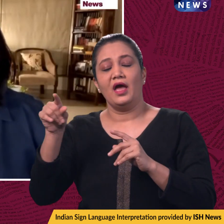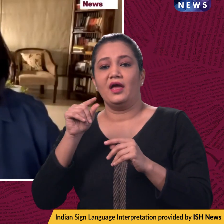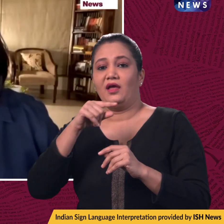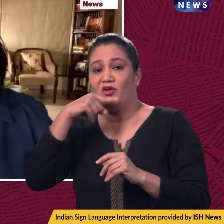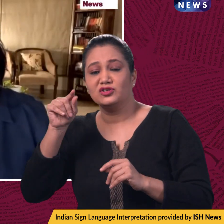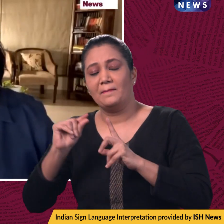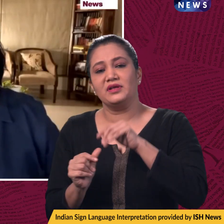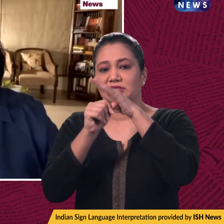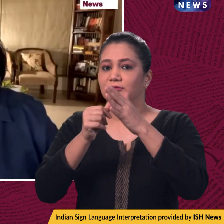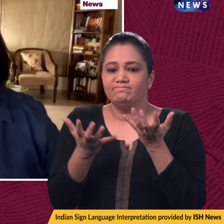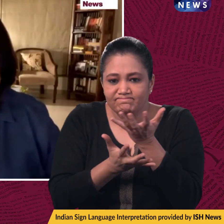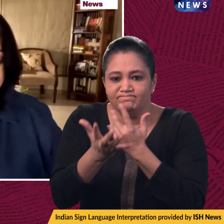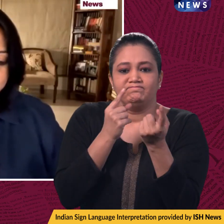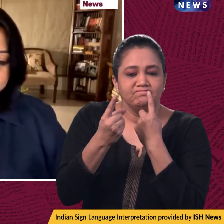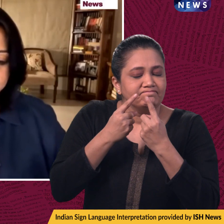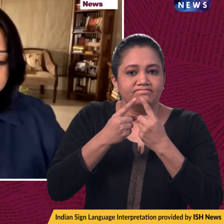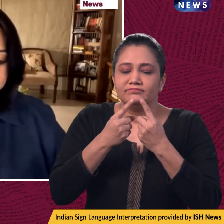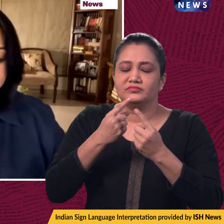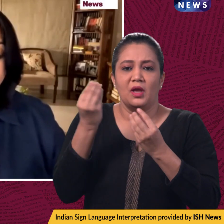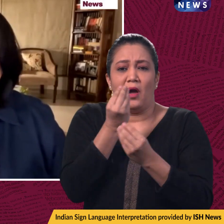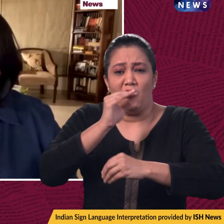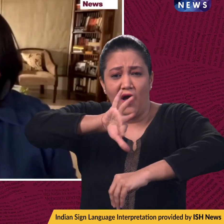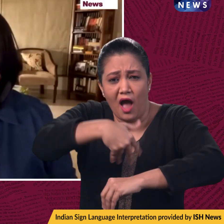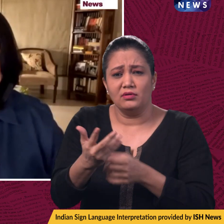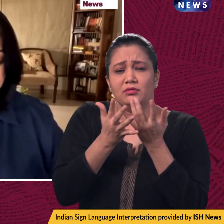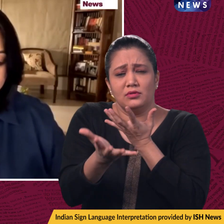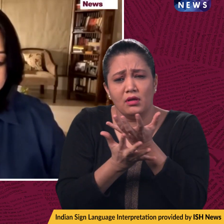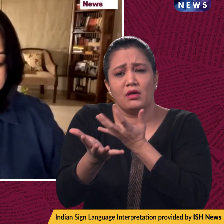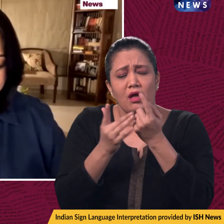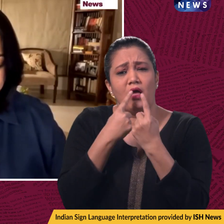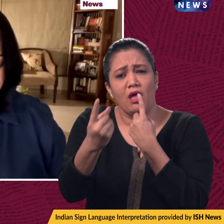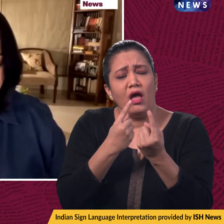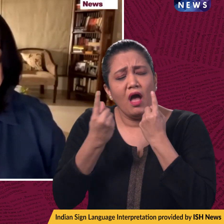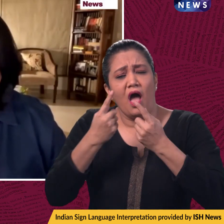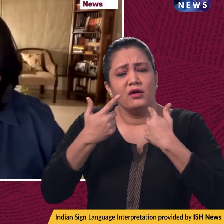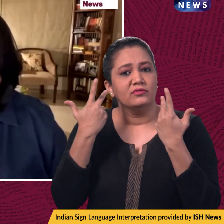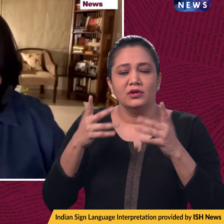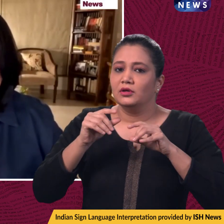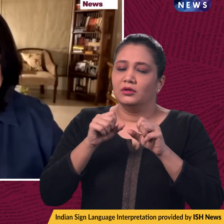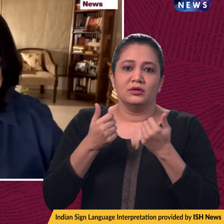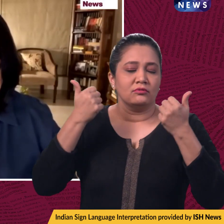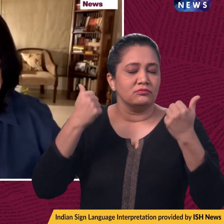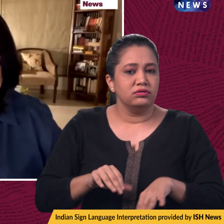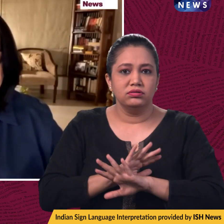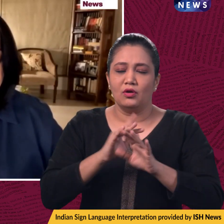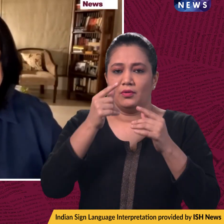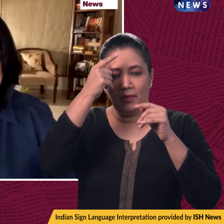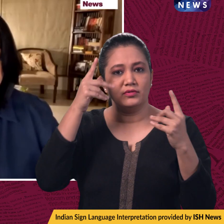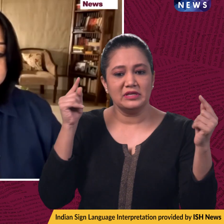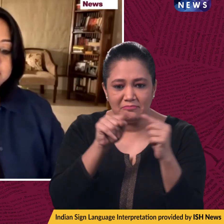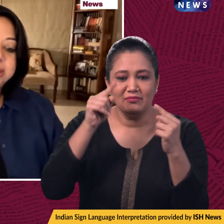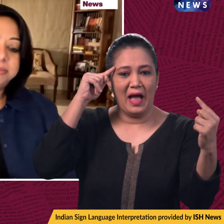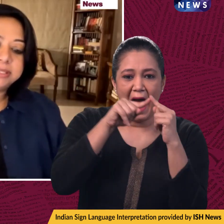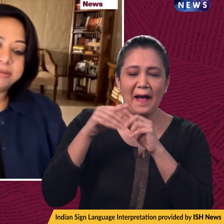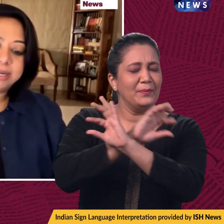Vladimir Putin did not reach a breakthrough after almost 5 hours of negotiation on the matter of Ukraine.